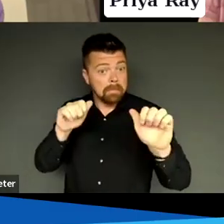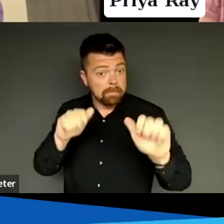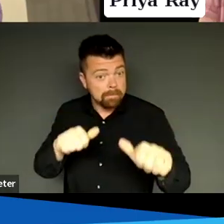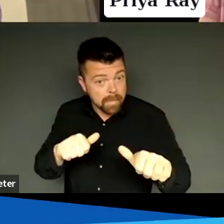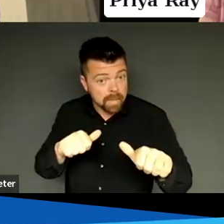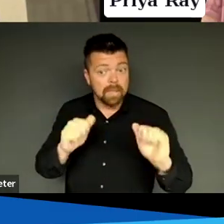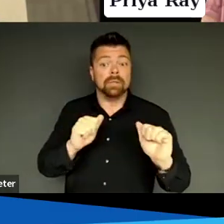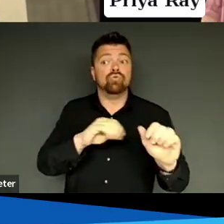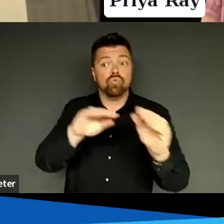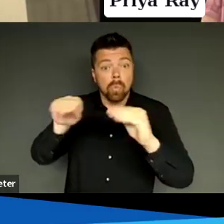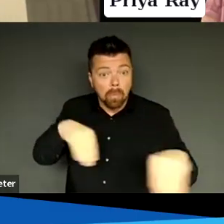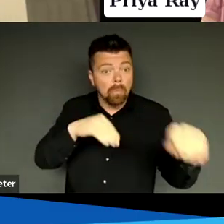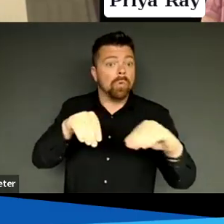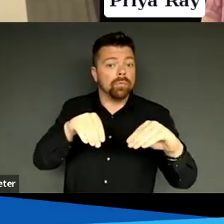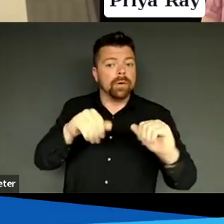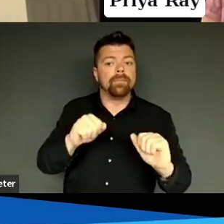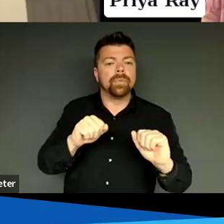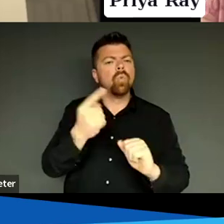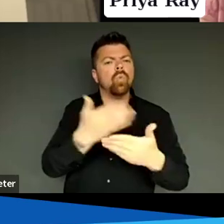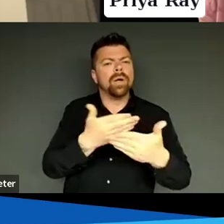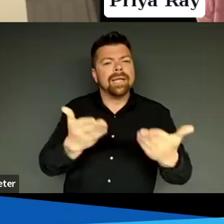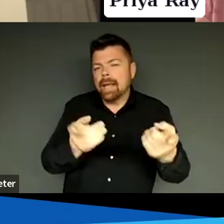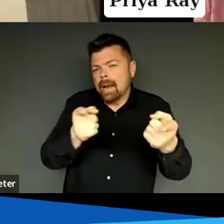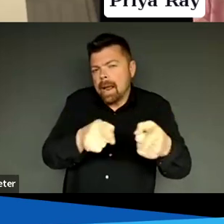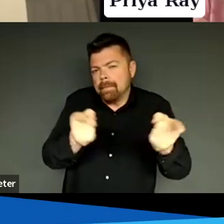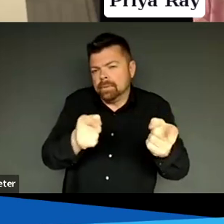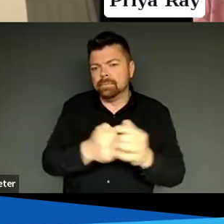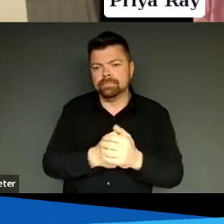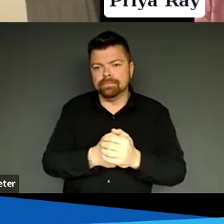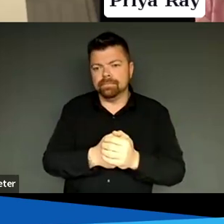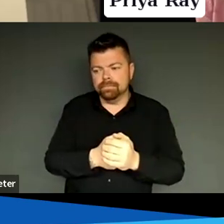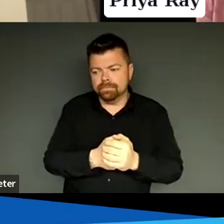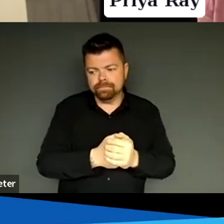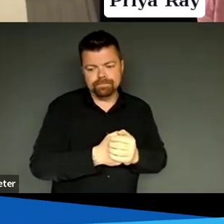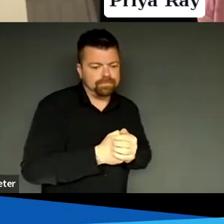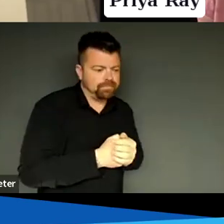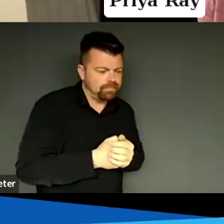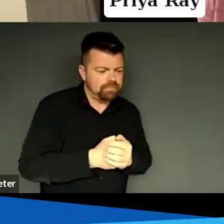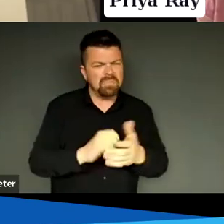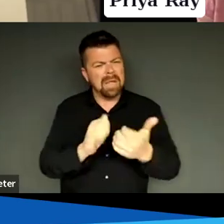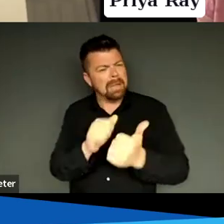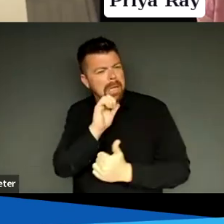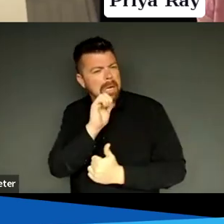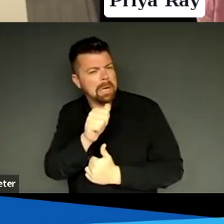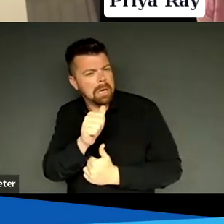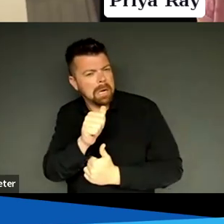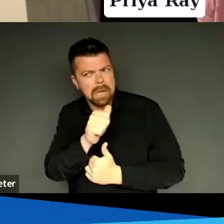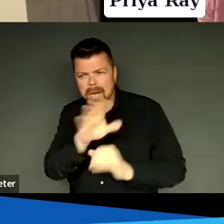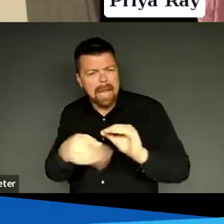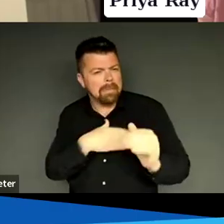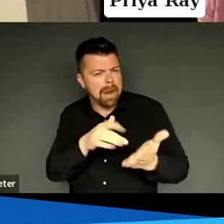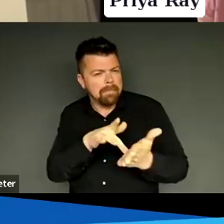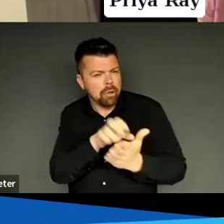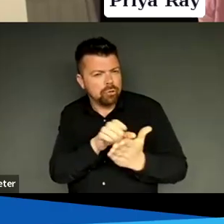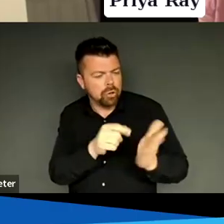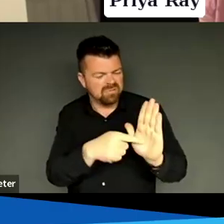to ambulate. And one of the things that happens is that then there's not, how do they not put something in my chart when we do this